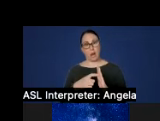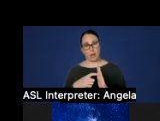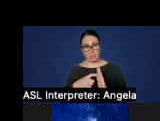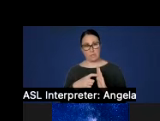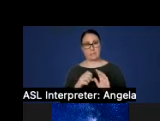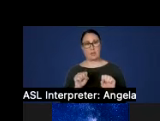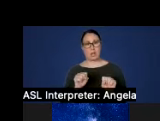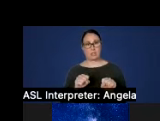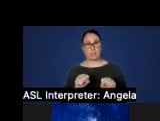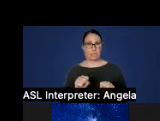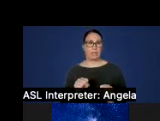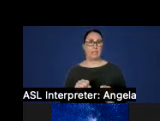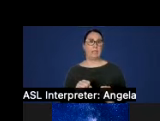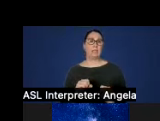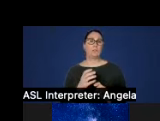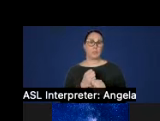Deb.